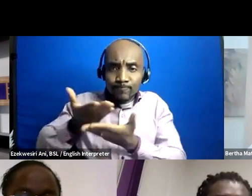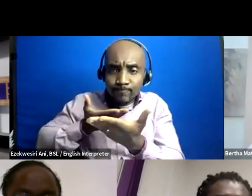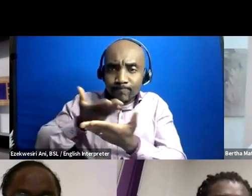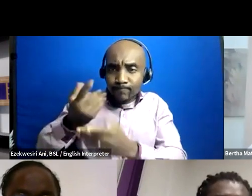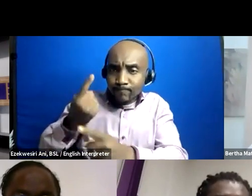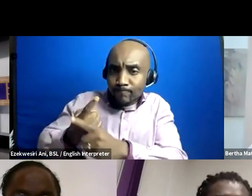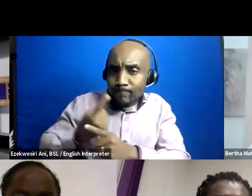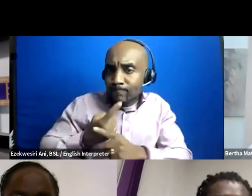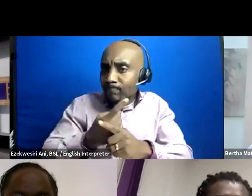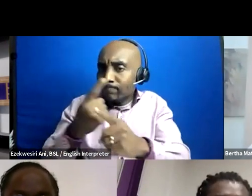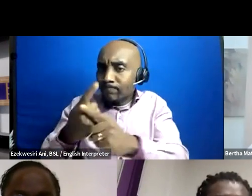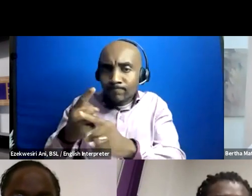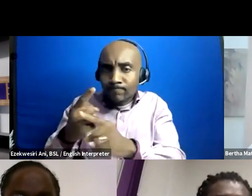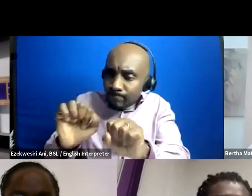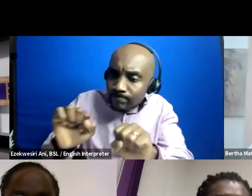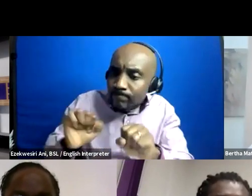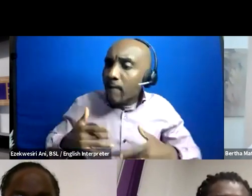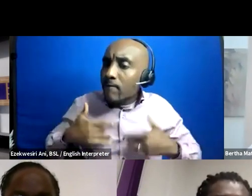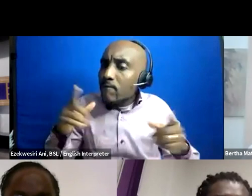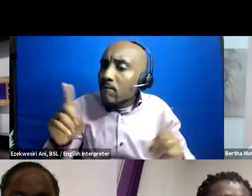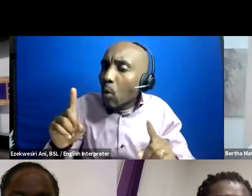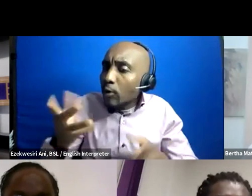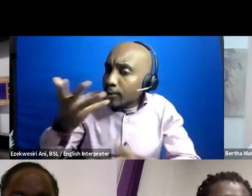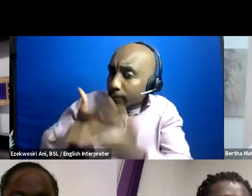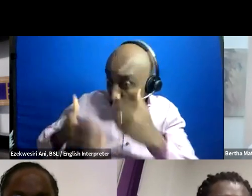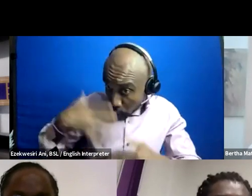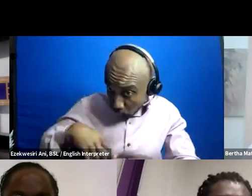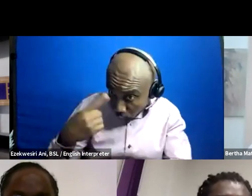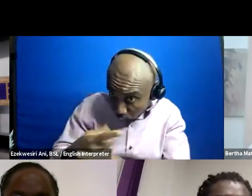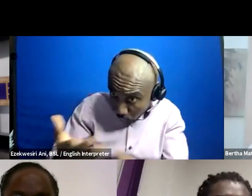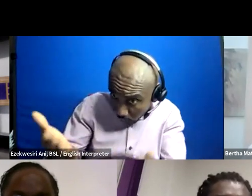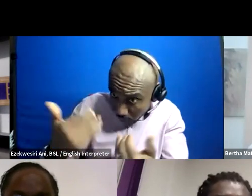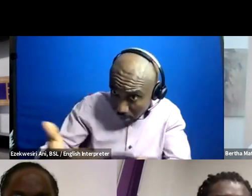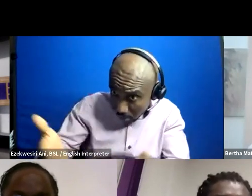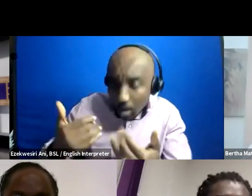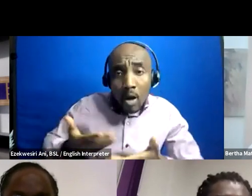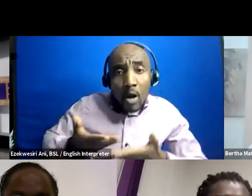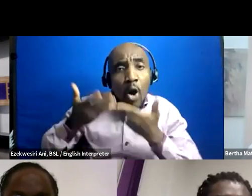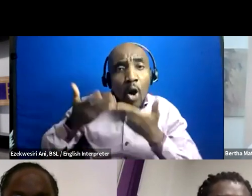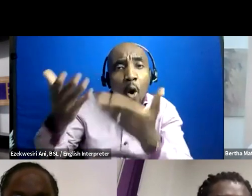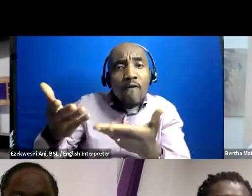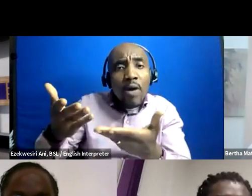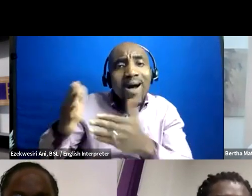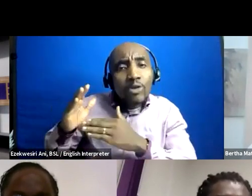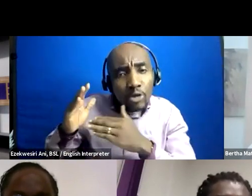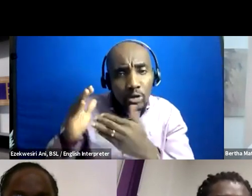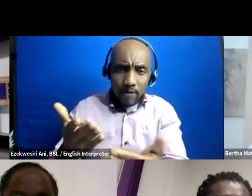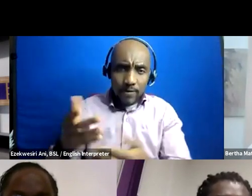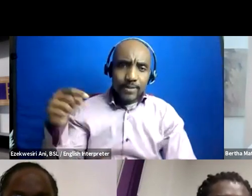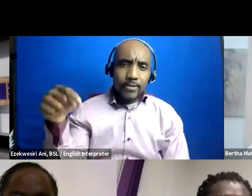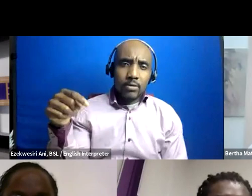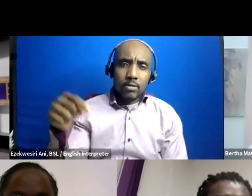about how they're feeling. Do they want to talk? Just offering them some sort of service